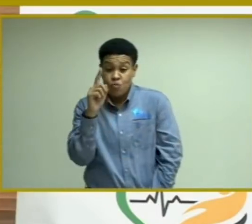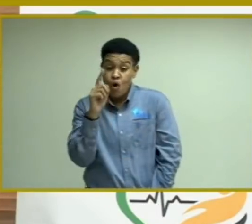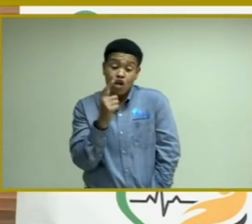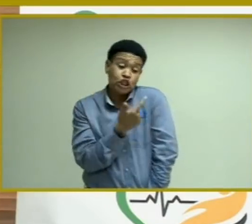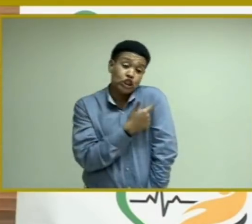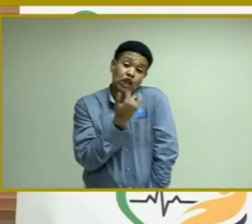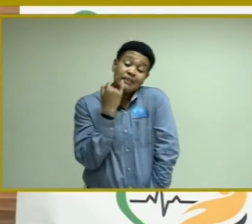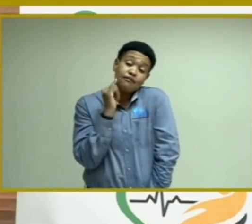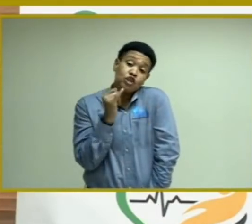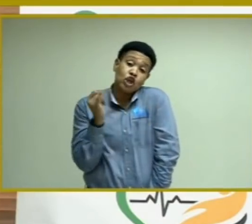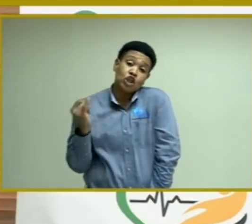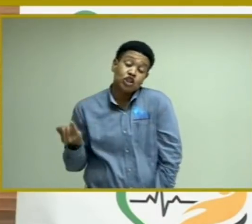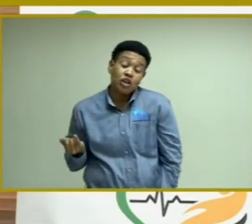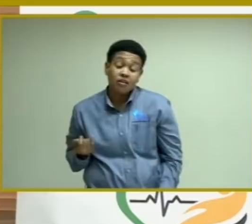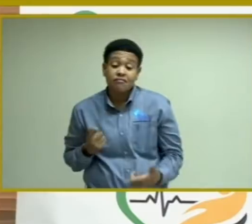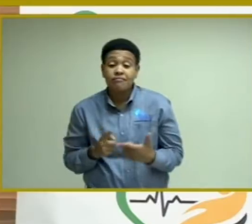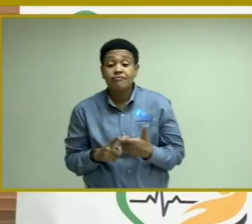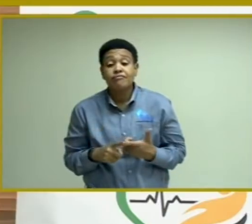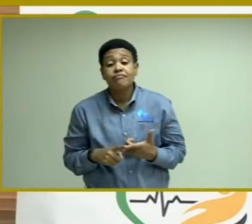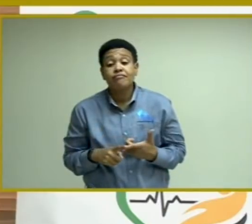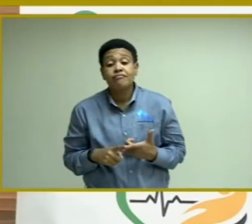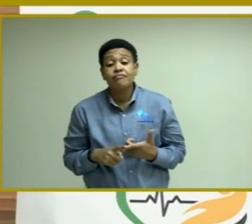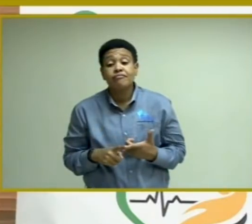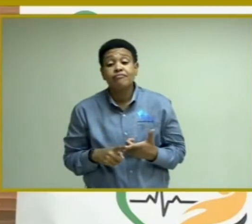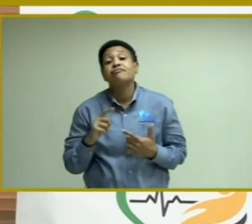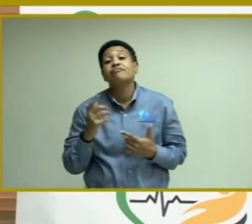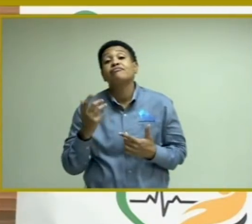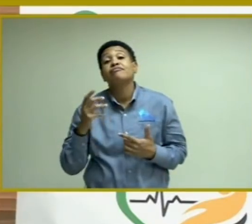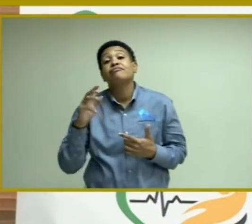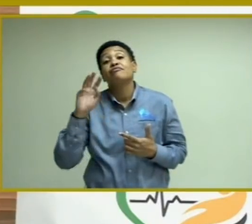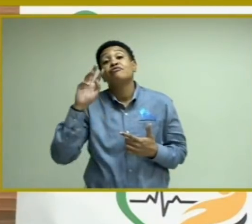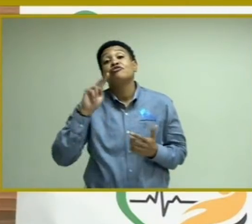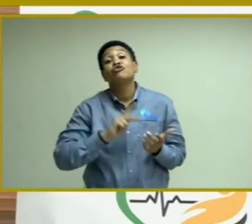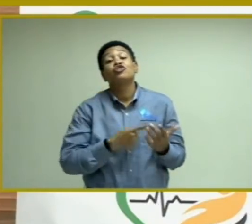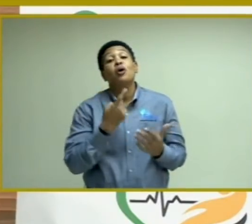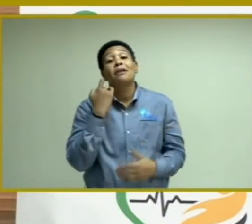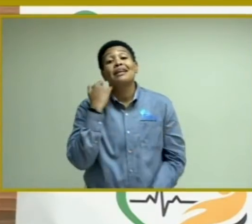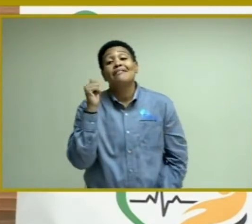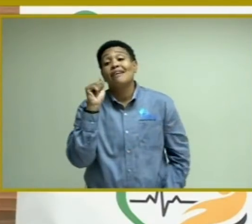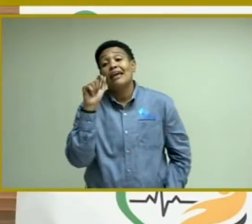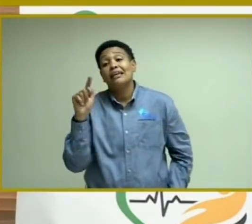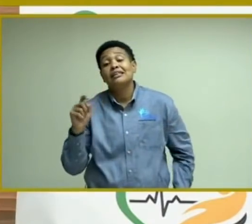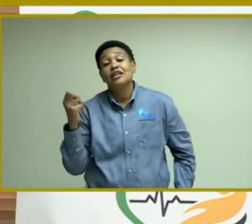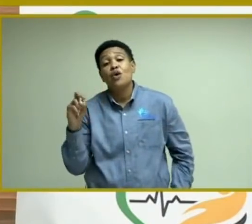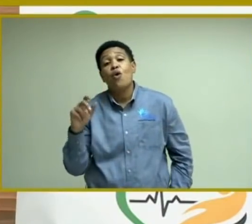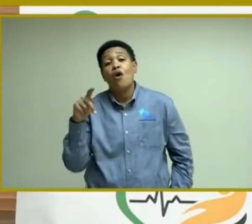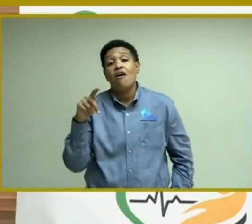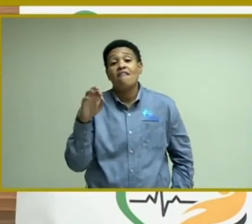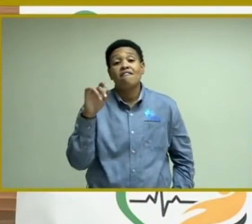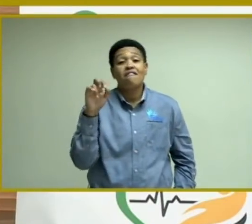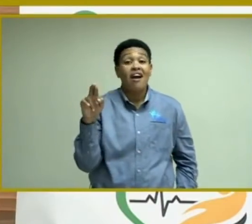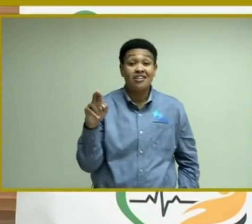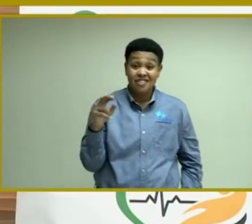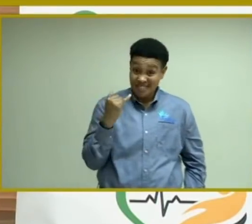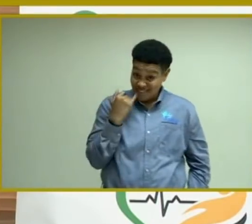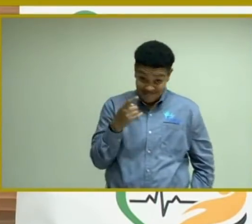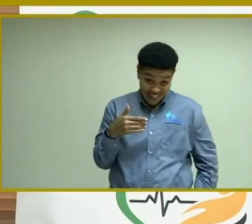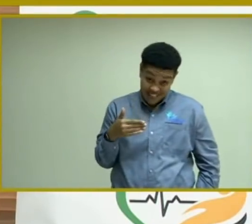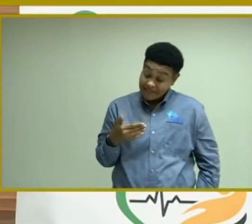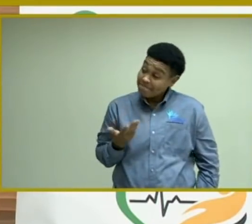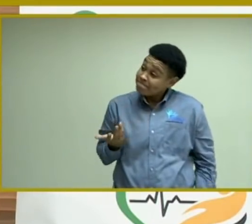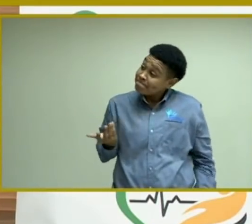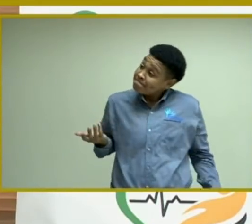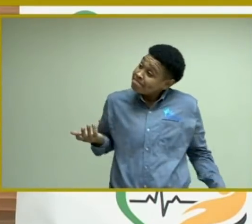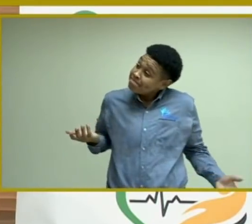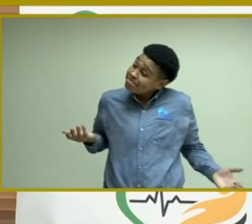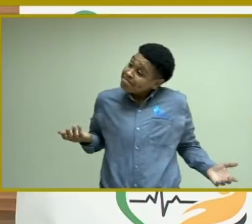Johnson & Johnson, double in terms of AstraZeneca or Pfizer, as the case may be. Because otherwise, if you have to travel